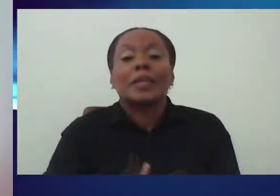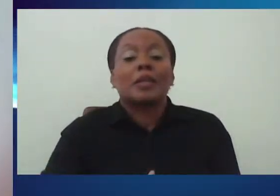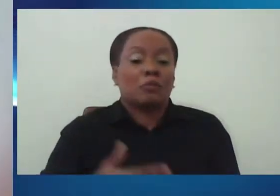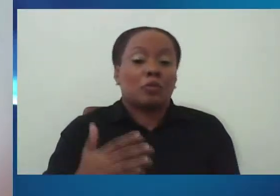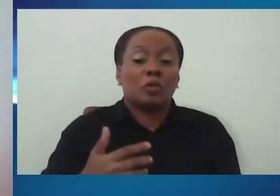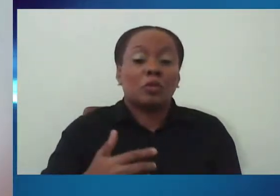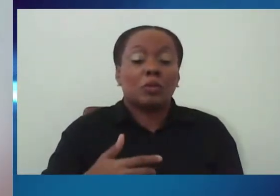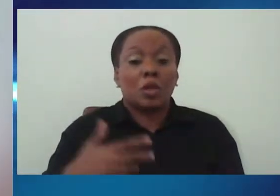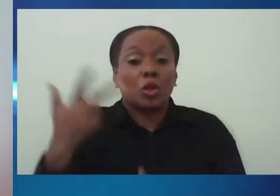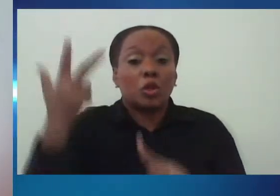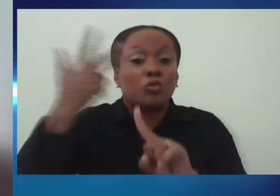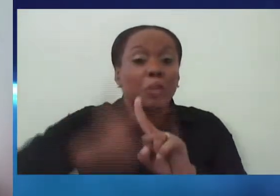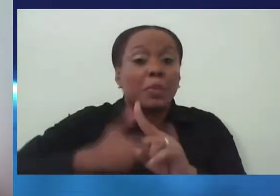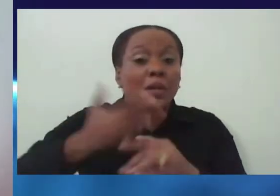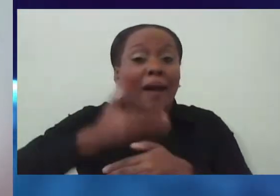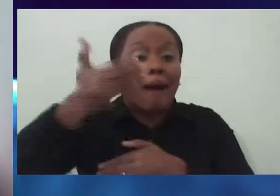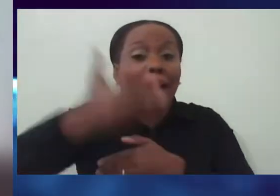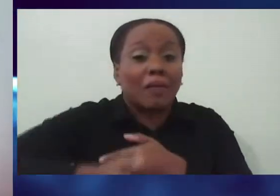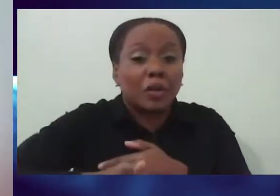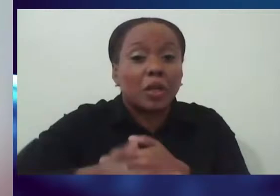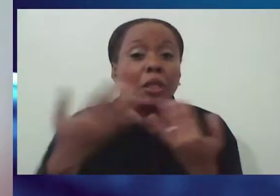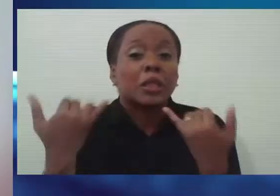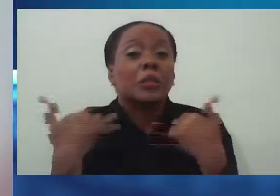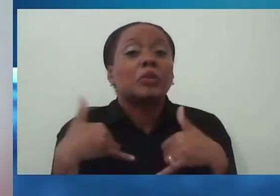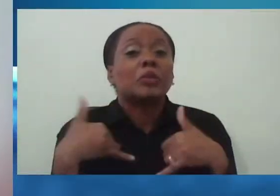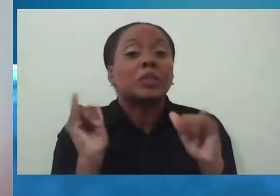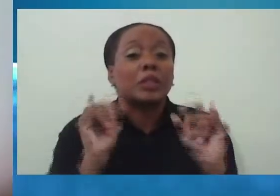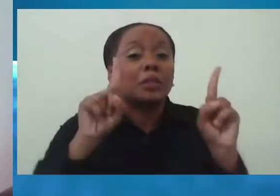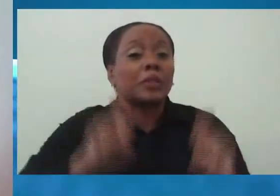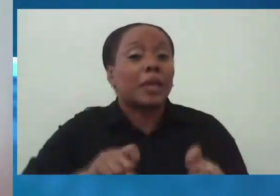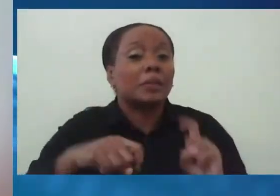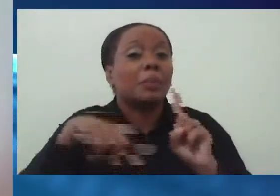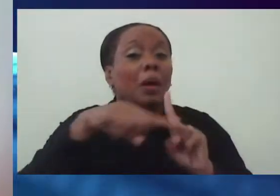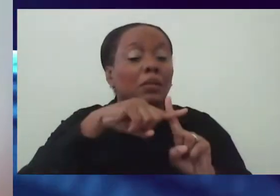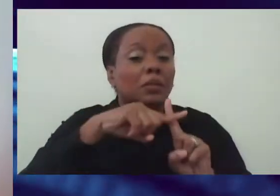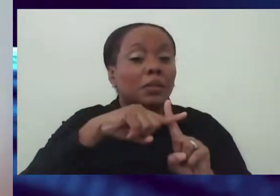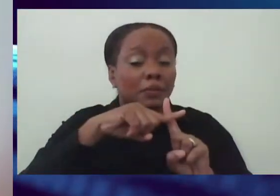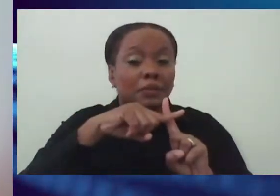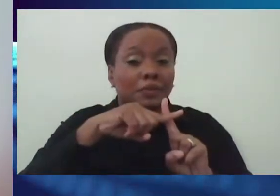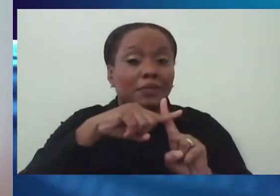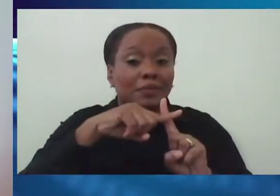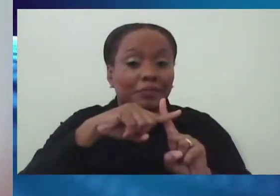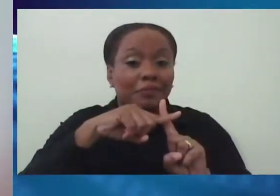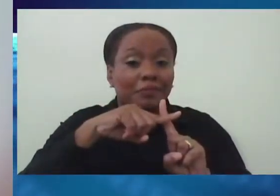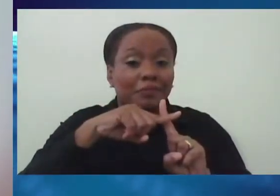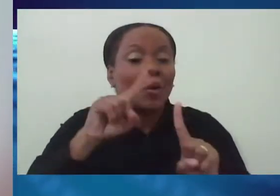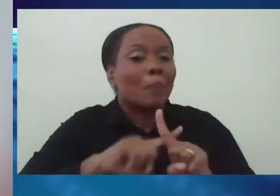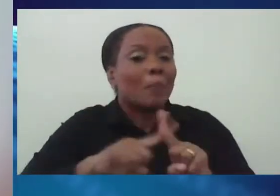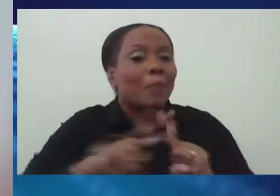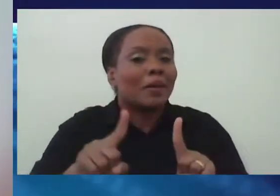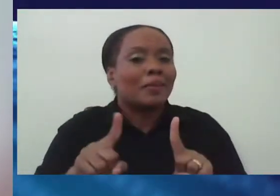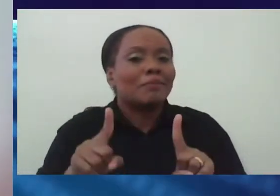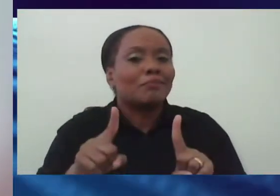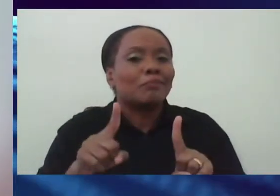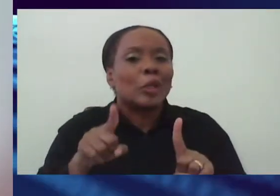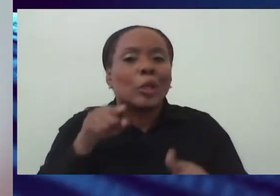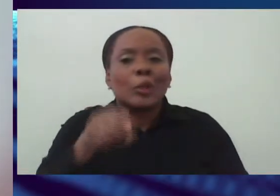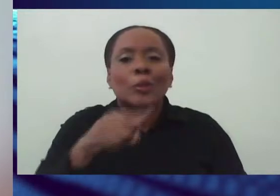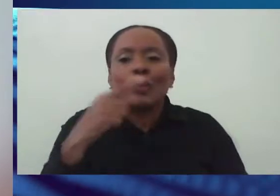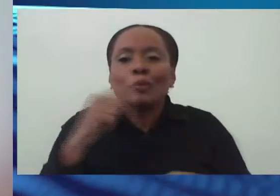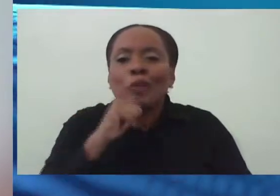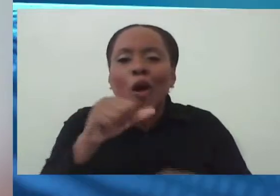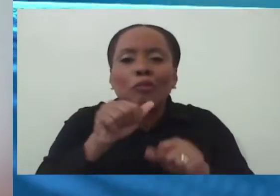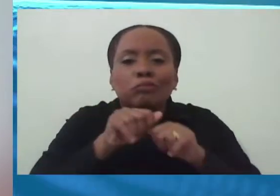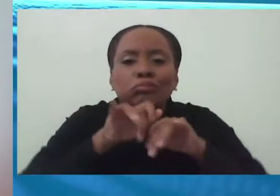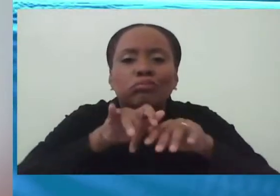written consideration of this into the framework for the safe zones as well, where there would be a period